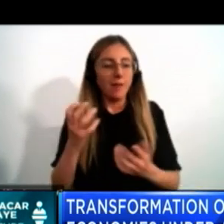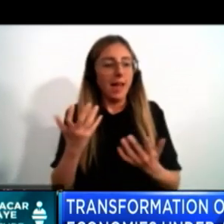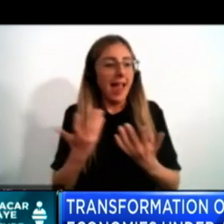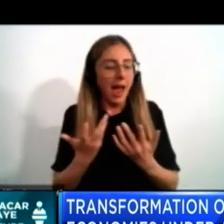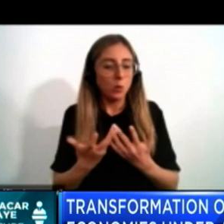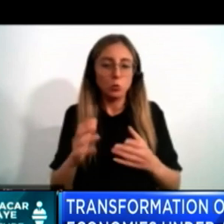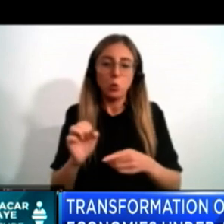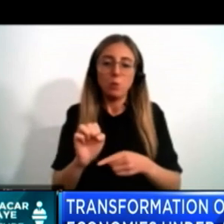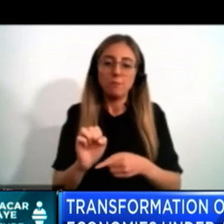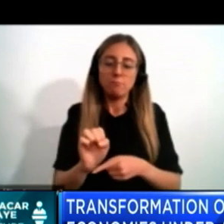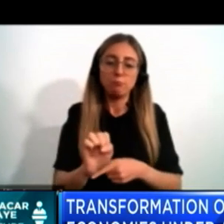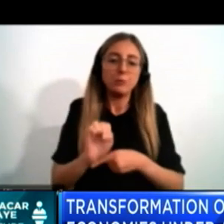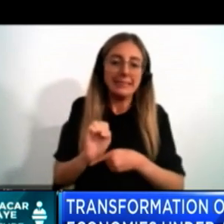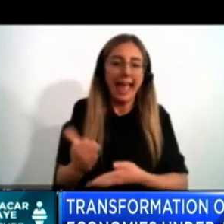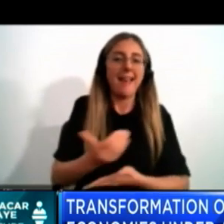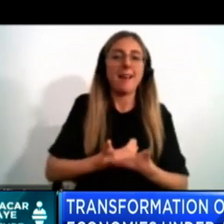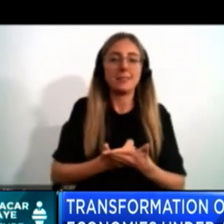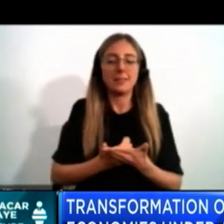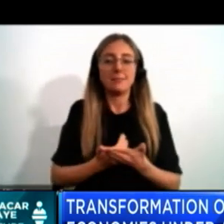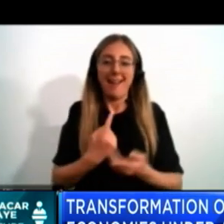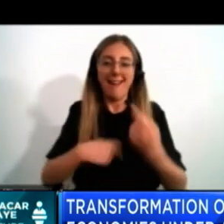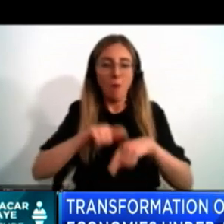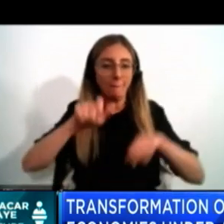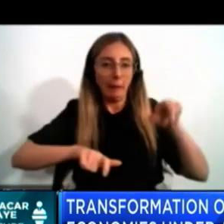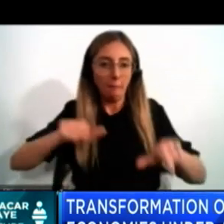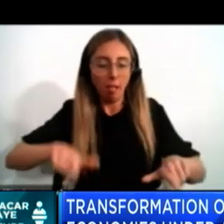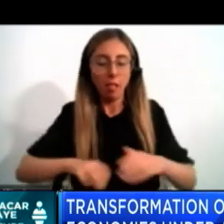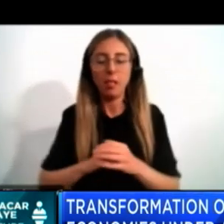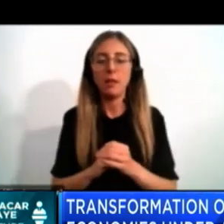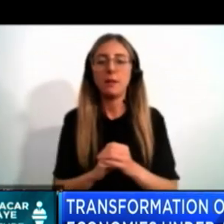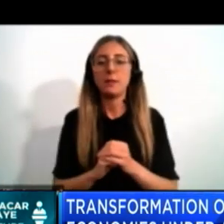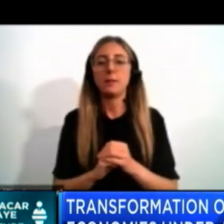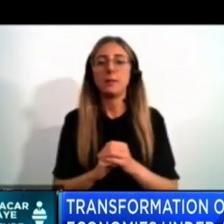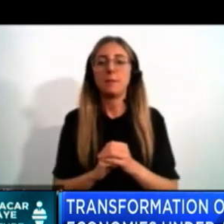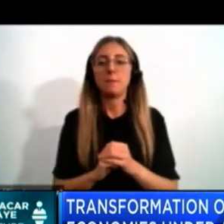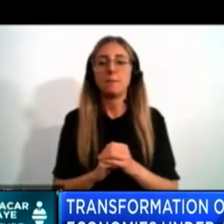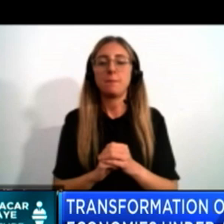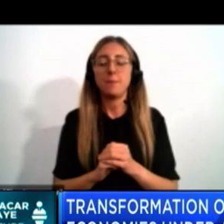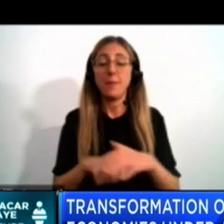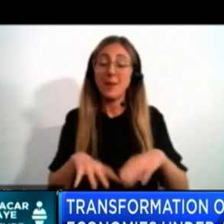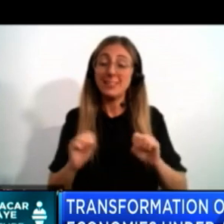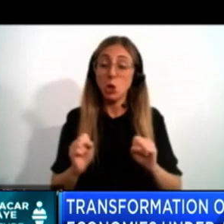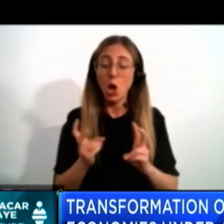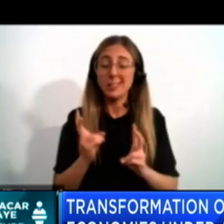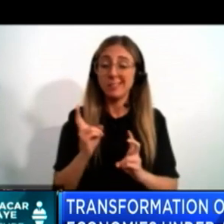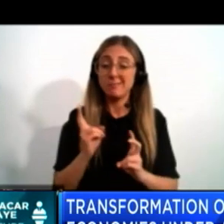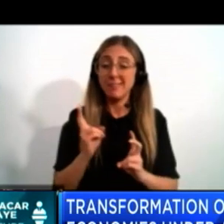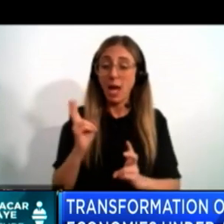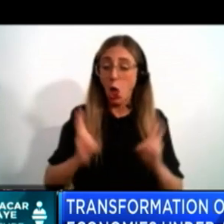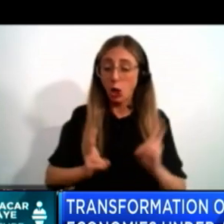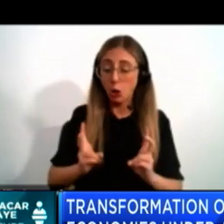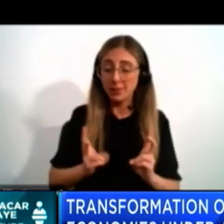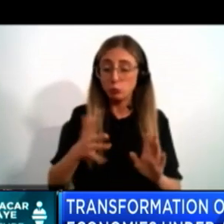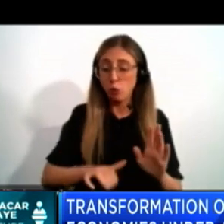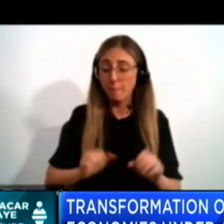production and trade had been there, it remained a fashionable rhetorical argument until the COVID-19